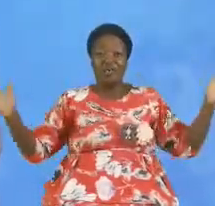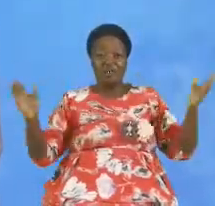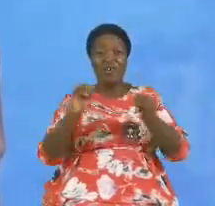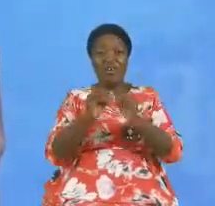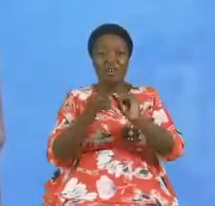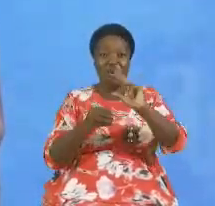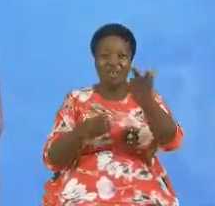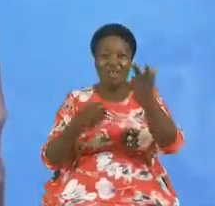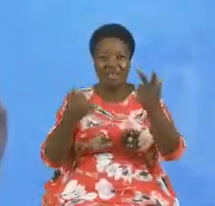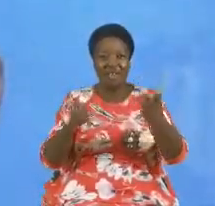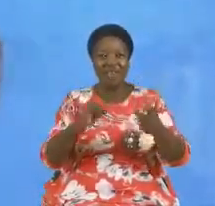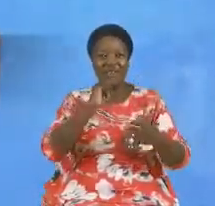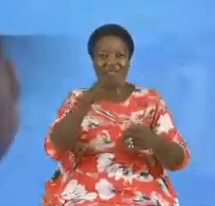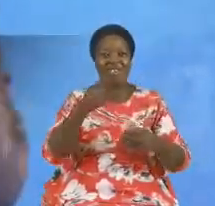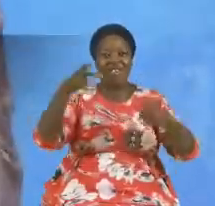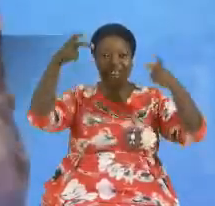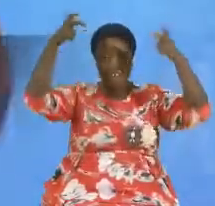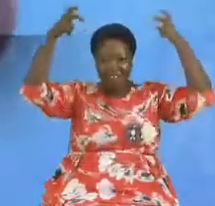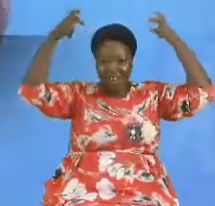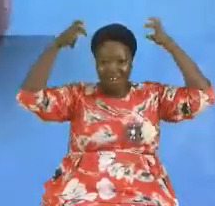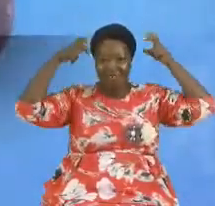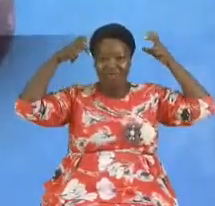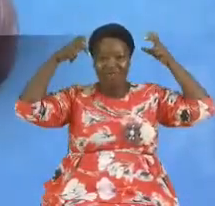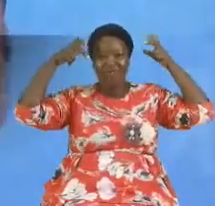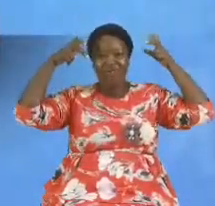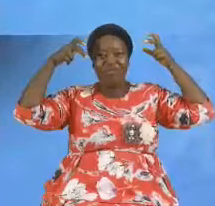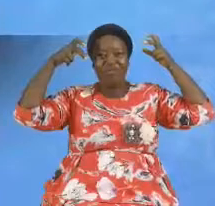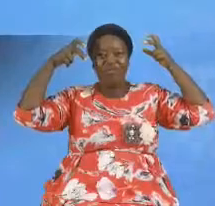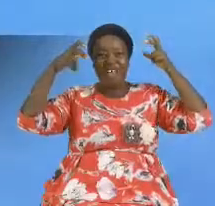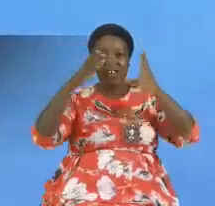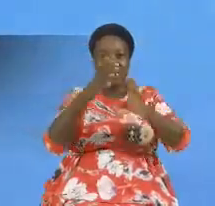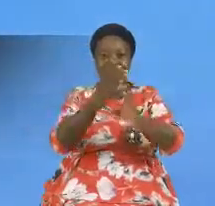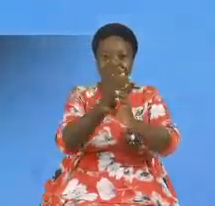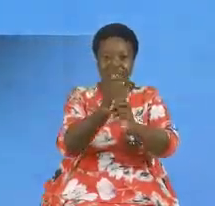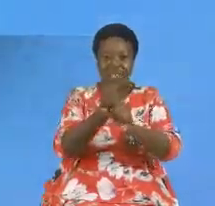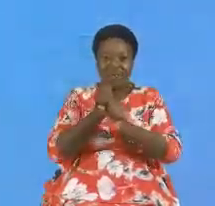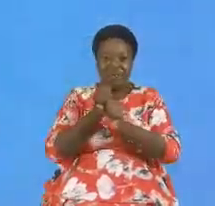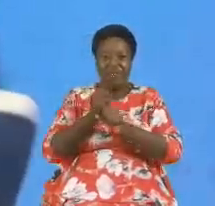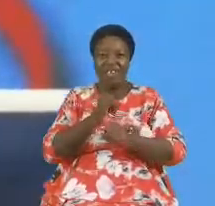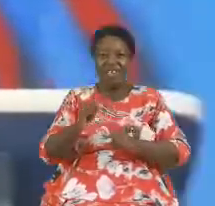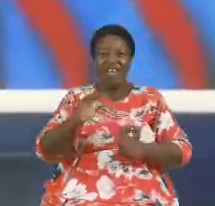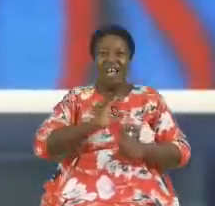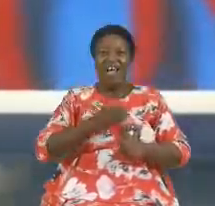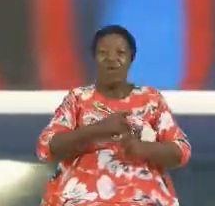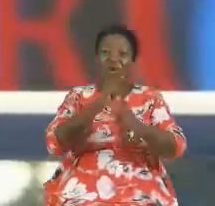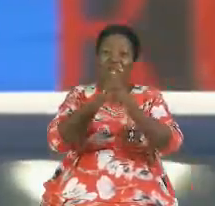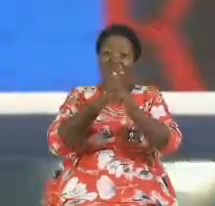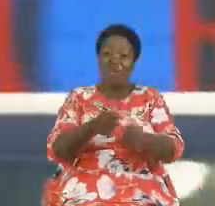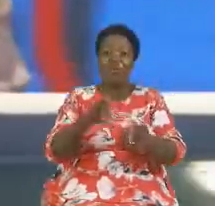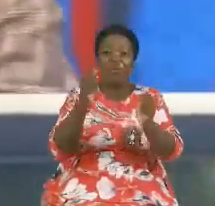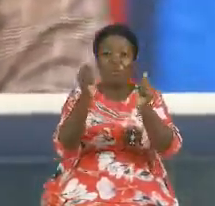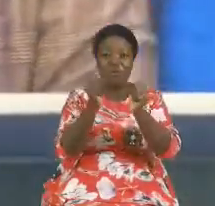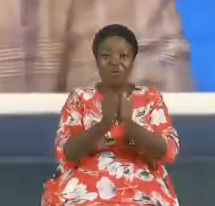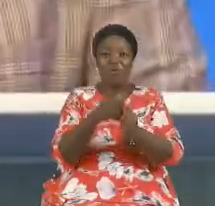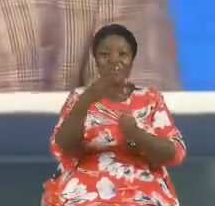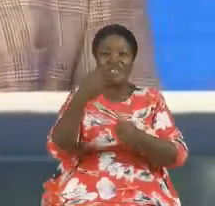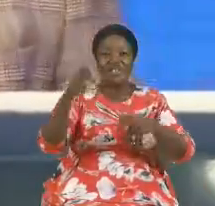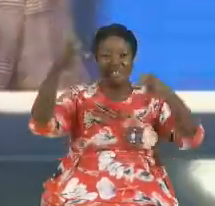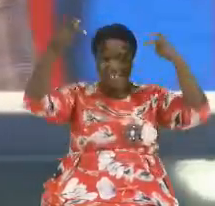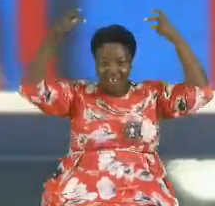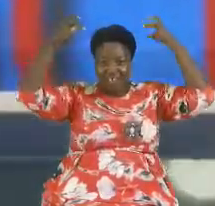two is the crucifixion. Number three now is the crown. Receiving